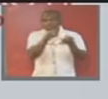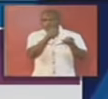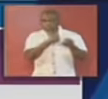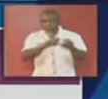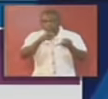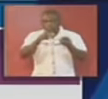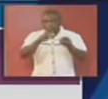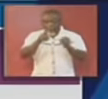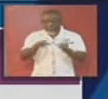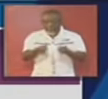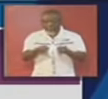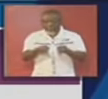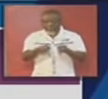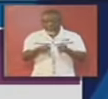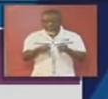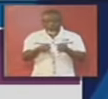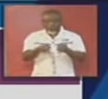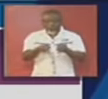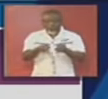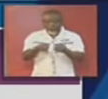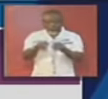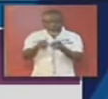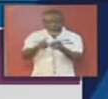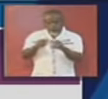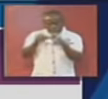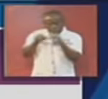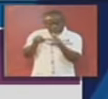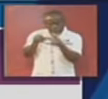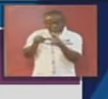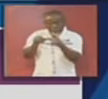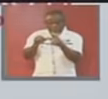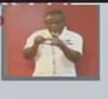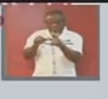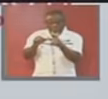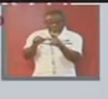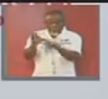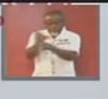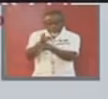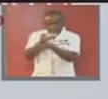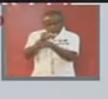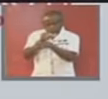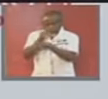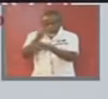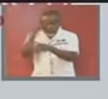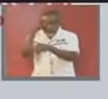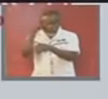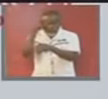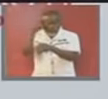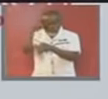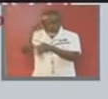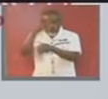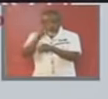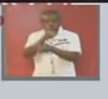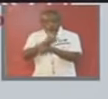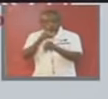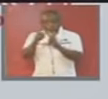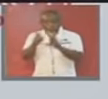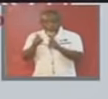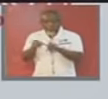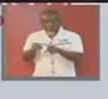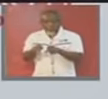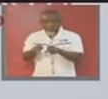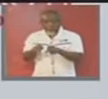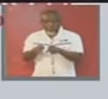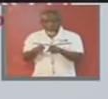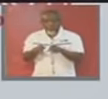long-stay facilities. You know, our grandparents who are in a long-stay home. We are also targeting in